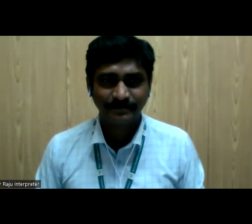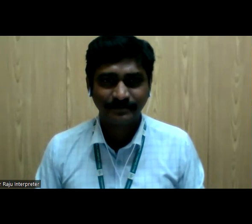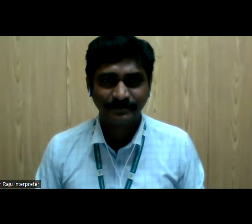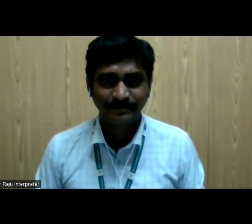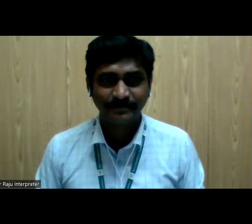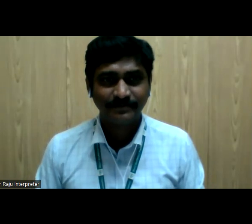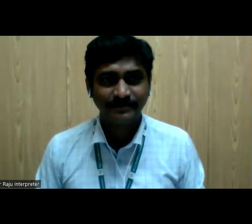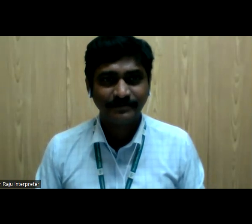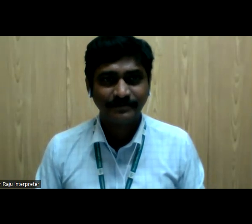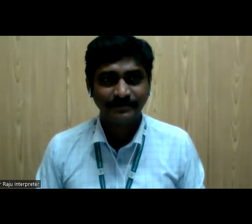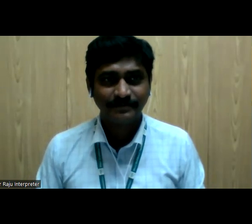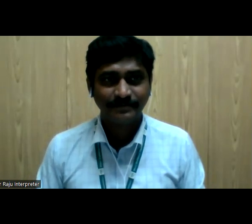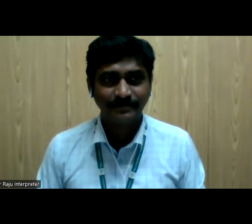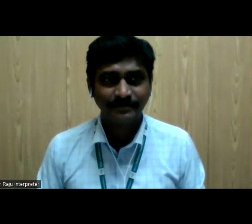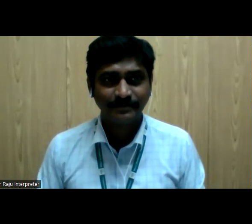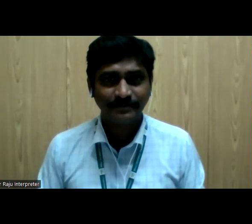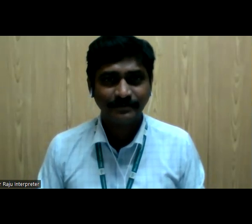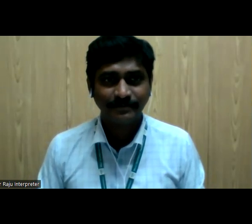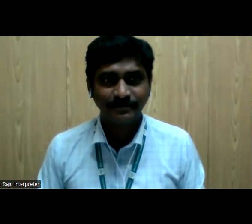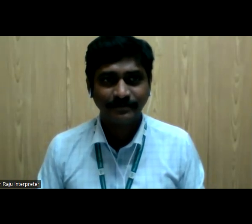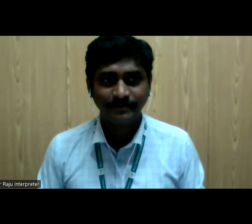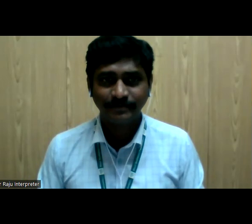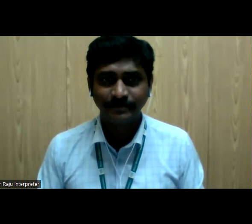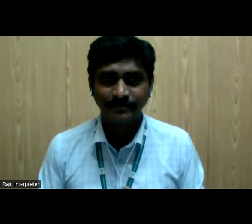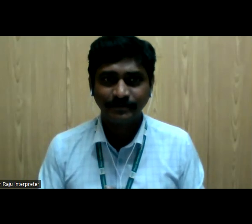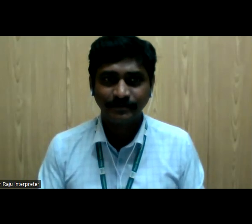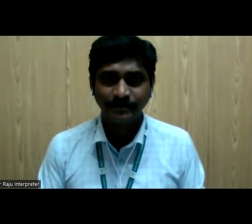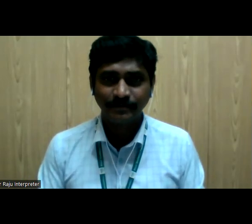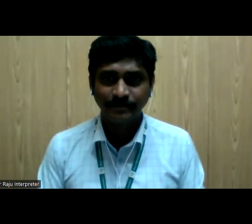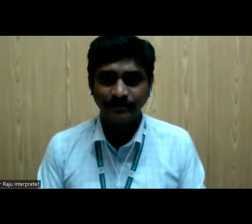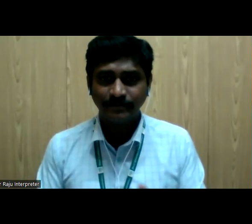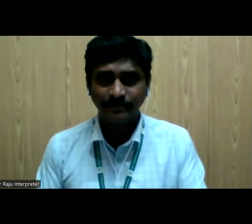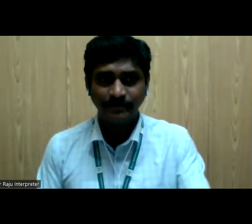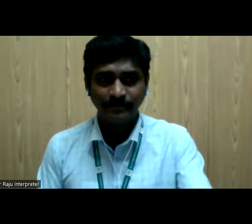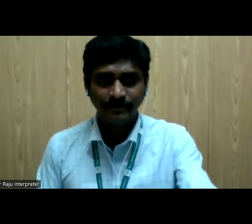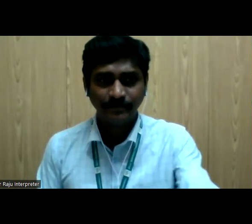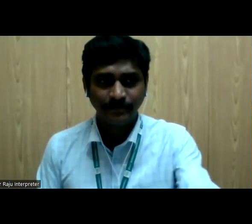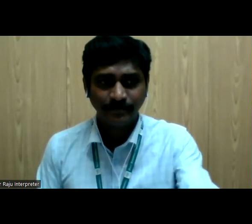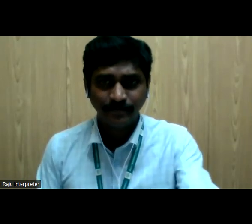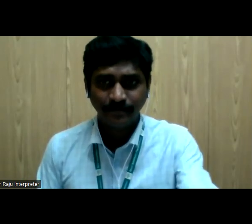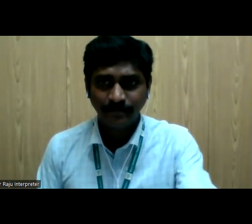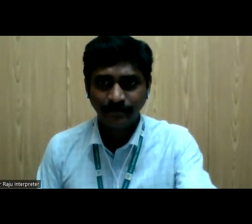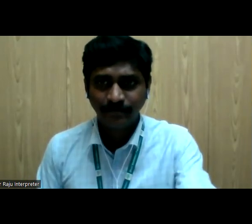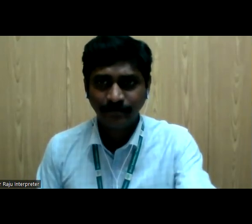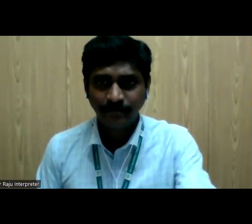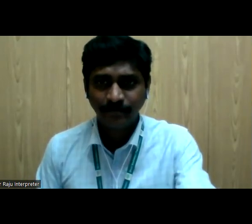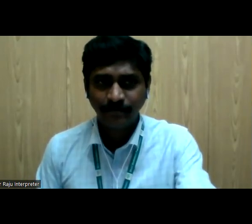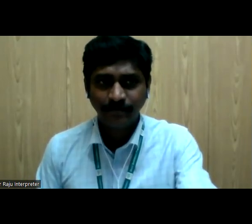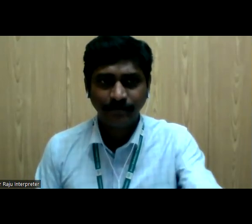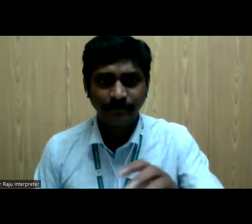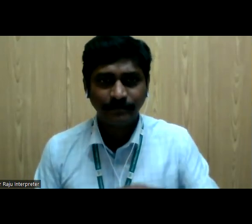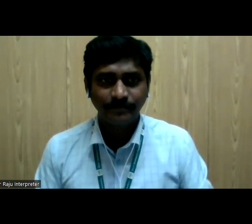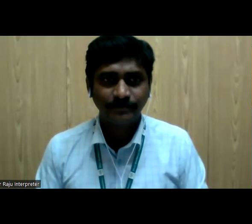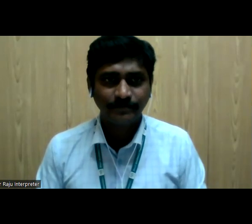Yes, sir. Madam, I am from NIEPID, madam. I am from the Department of Adult Independent Living, where we are running this skill development training programs. And